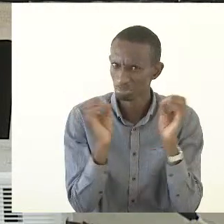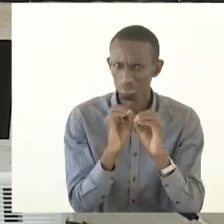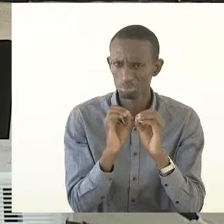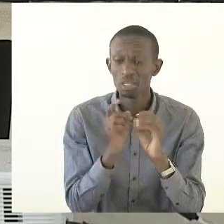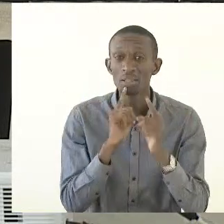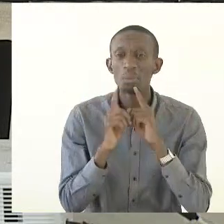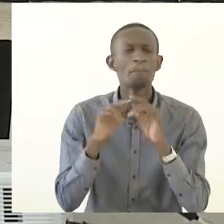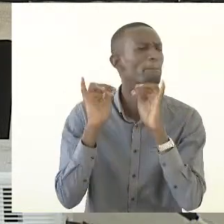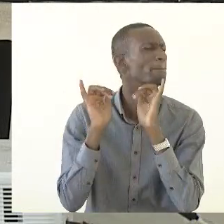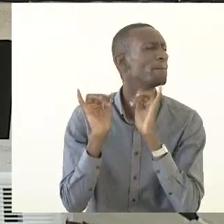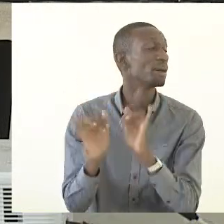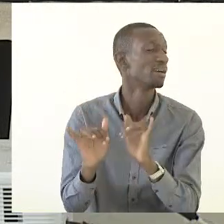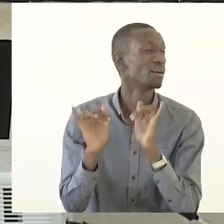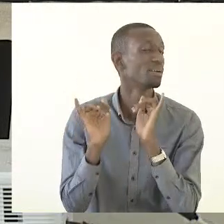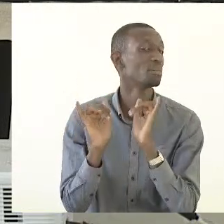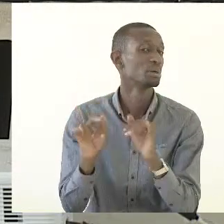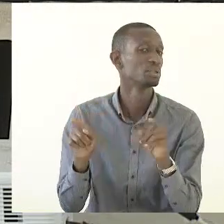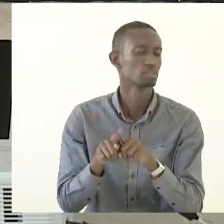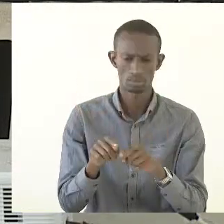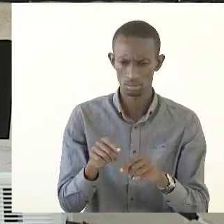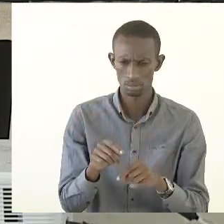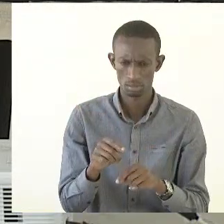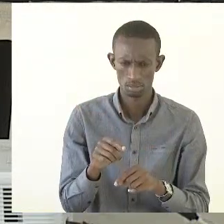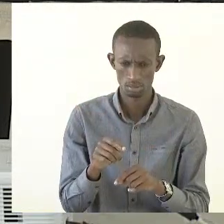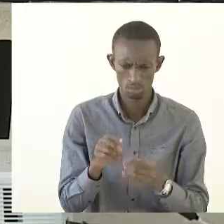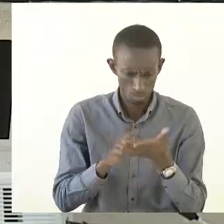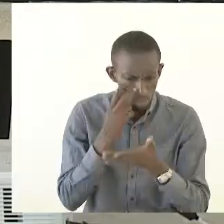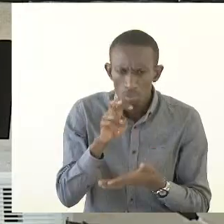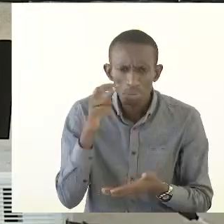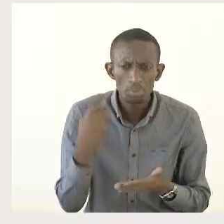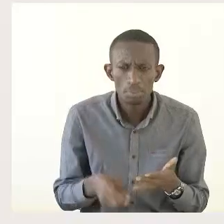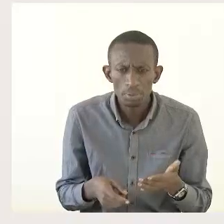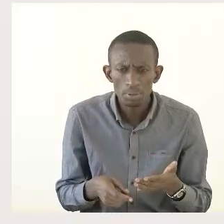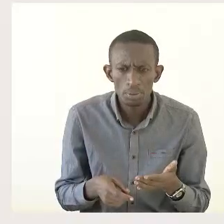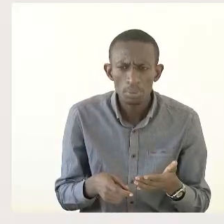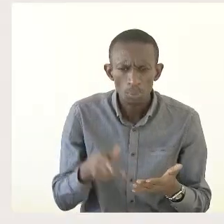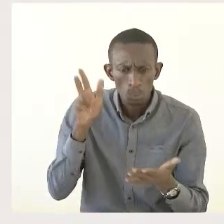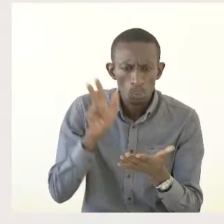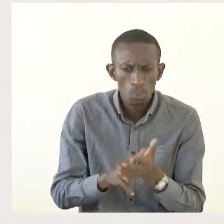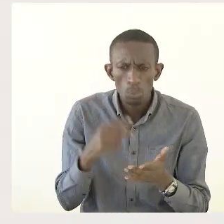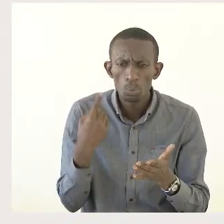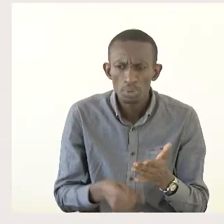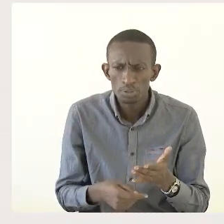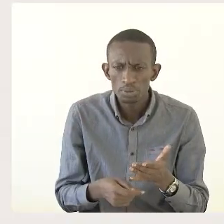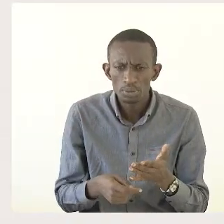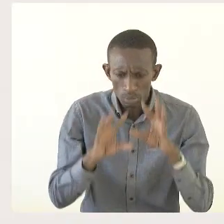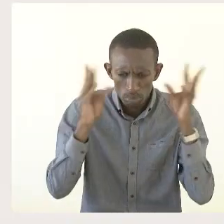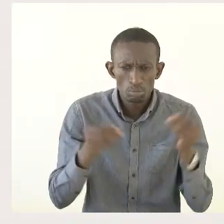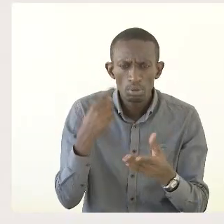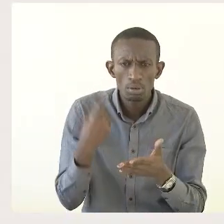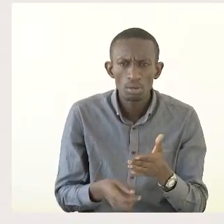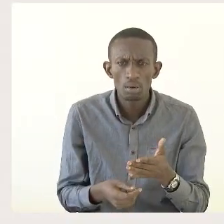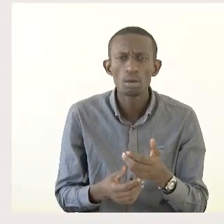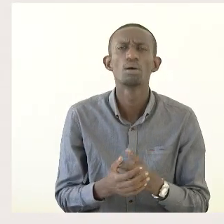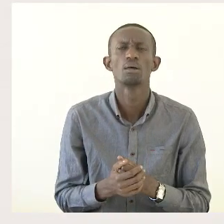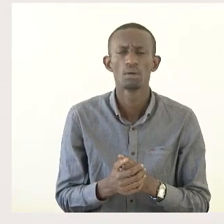colorless. What will you observe? What is your conclusion? What is your deduction? My deduction is going